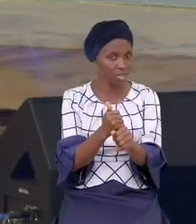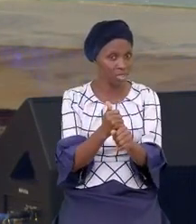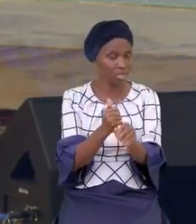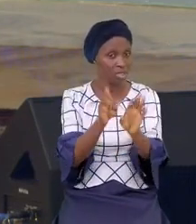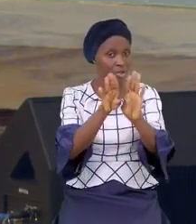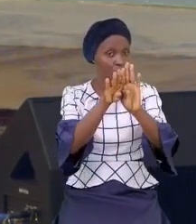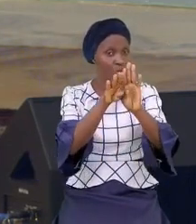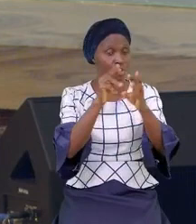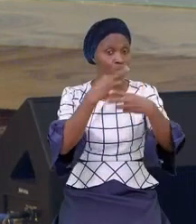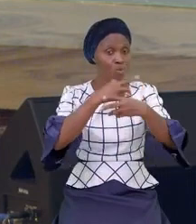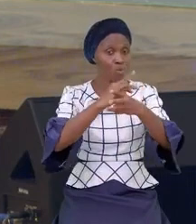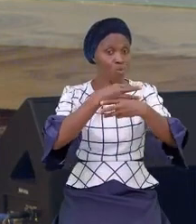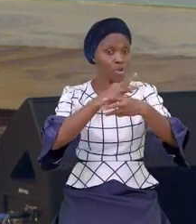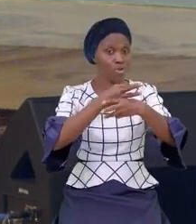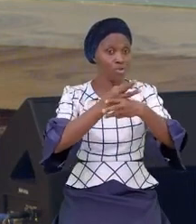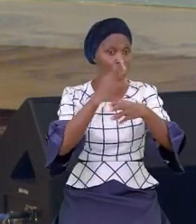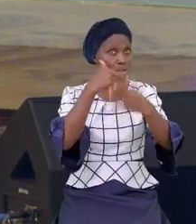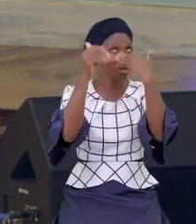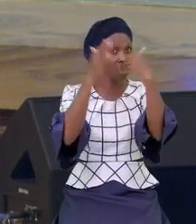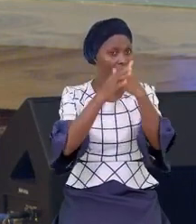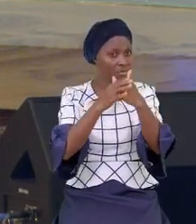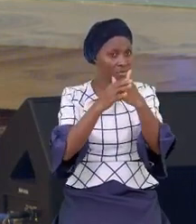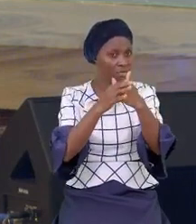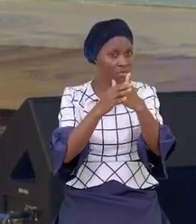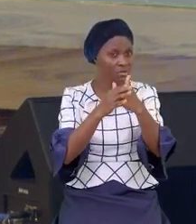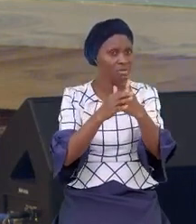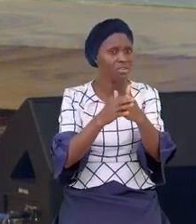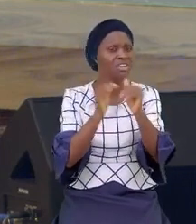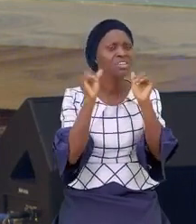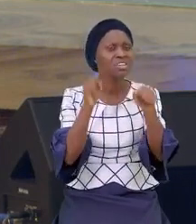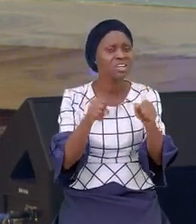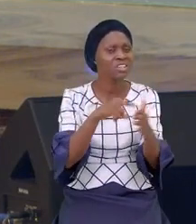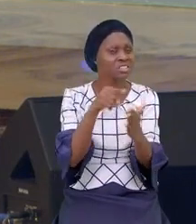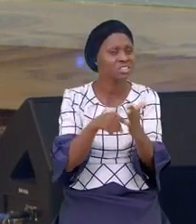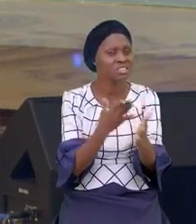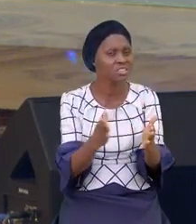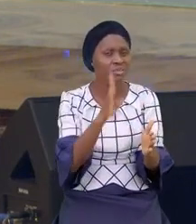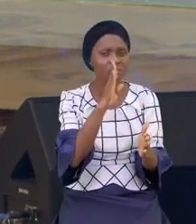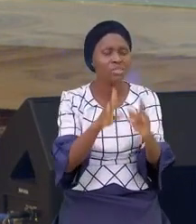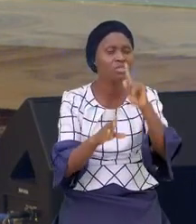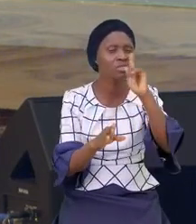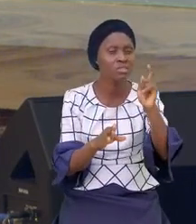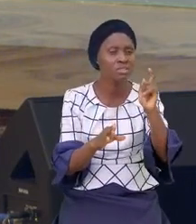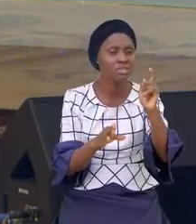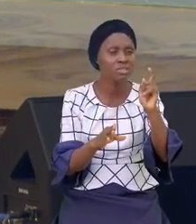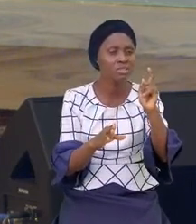should make windows in heaven, might this thing be?